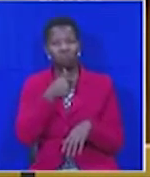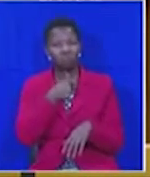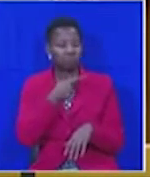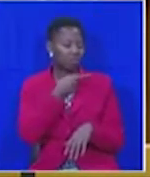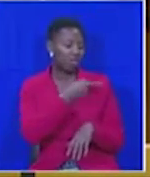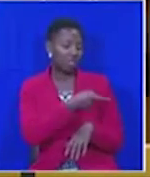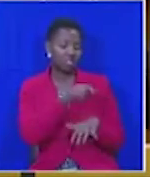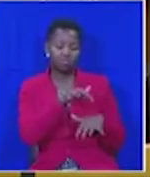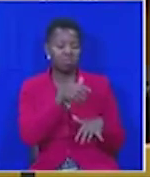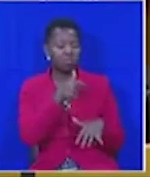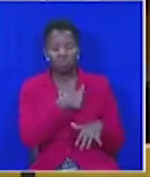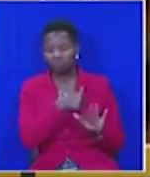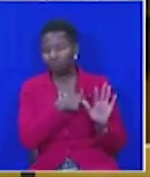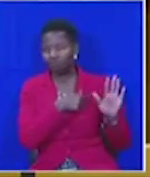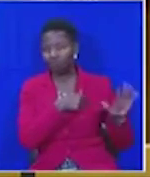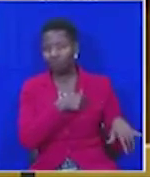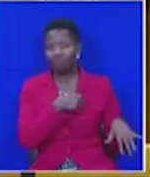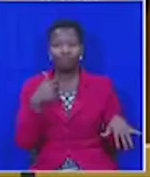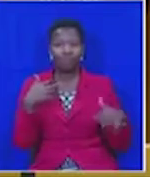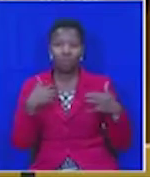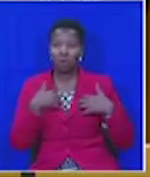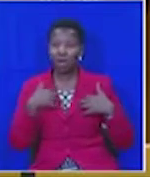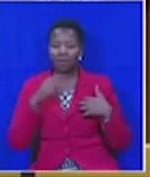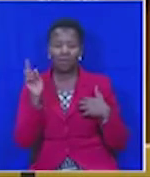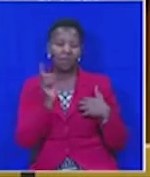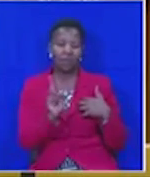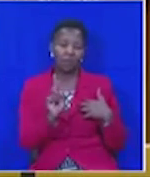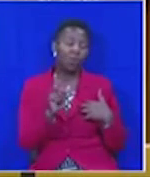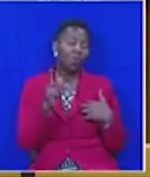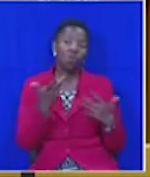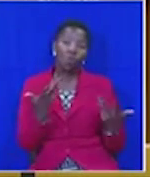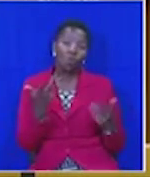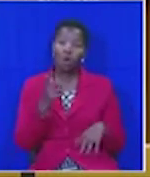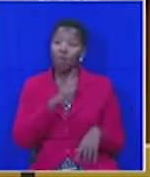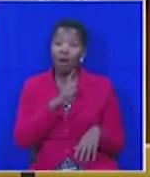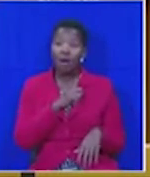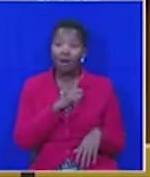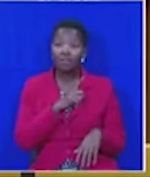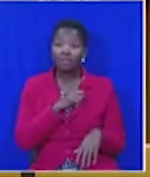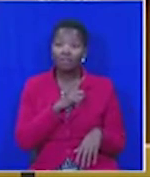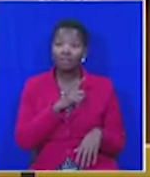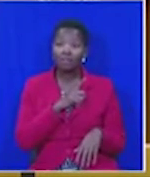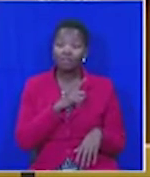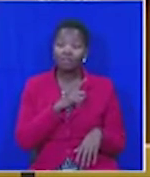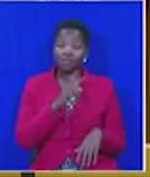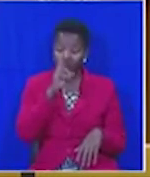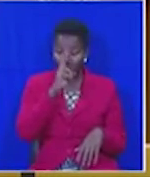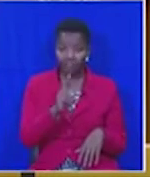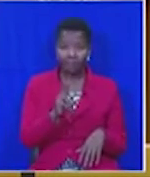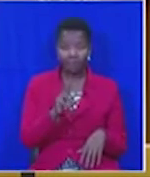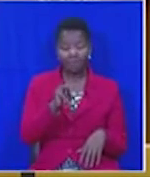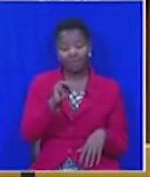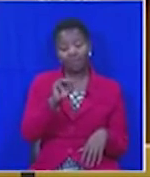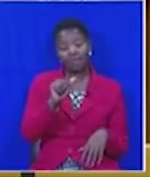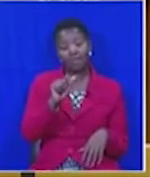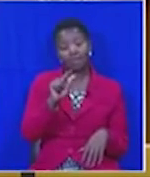people on my left. I will tell you why. Mr. Honorable Manir yesterday